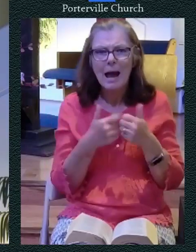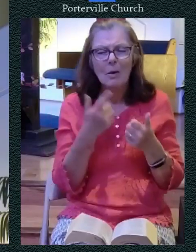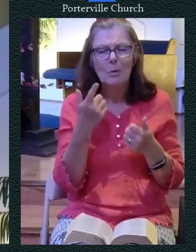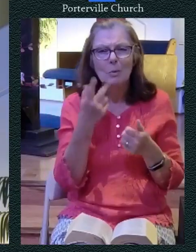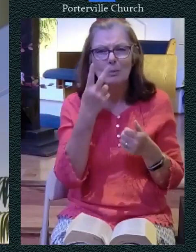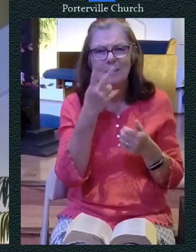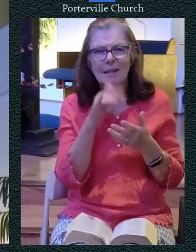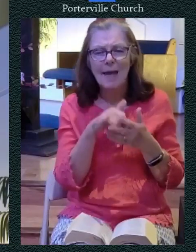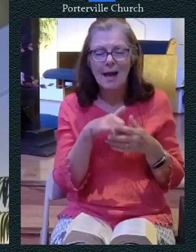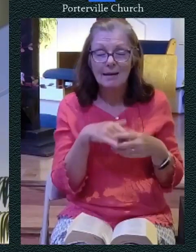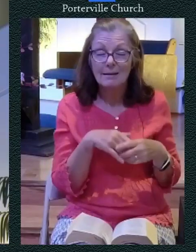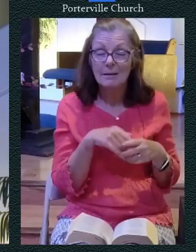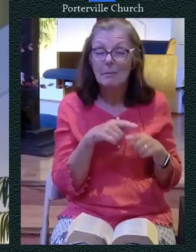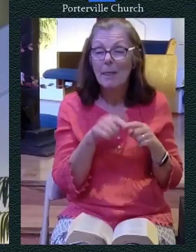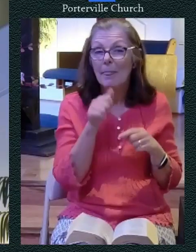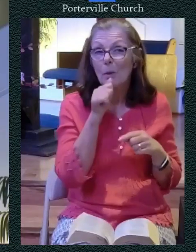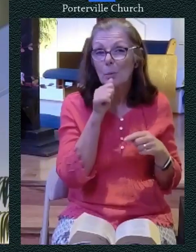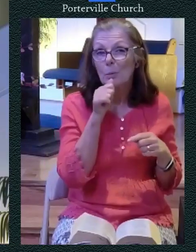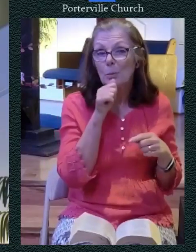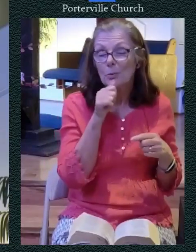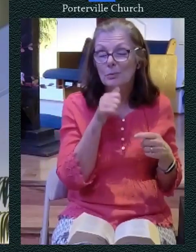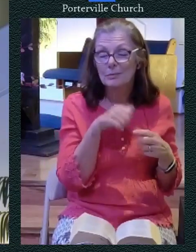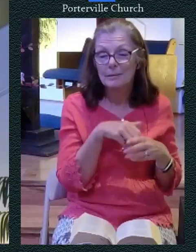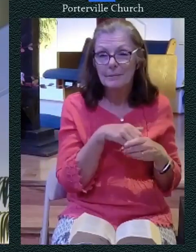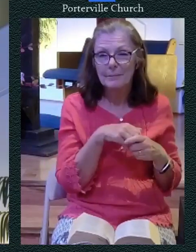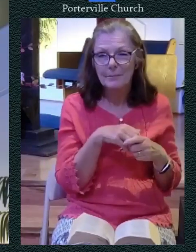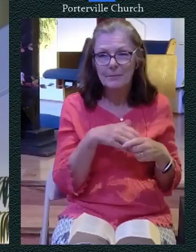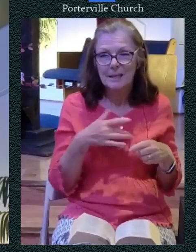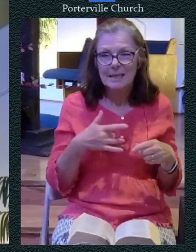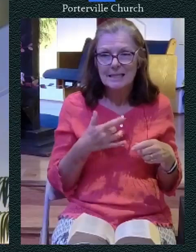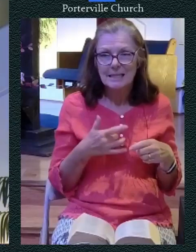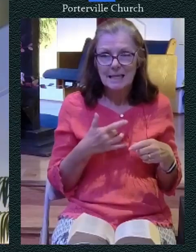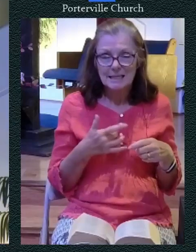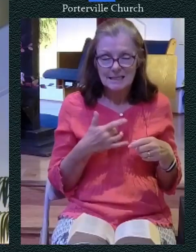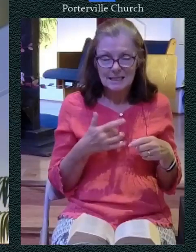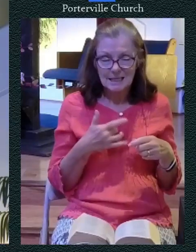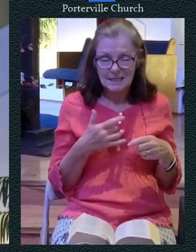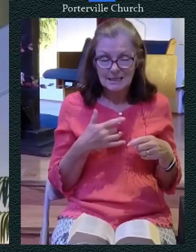clues. He senses a need to guard himself.